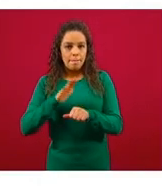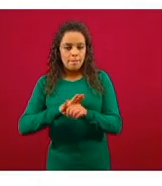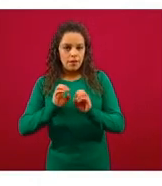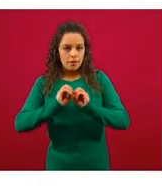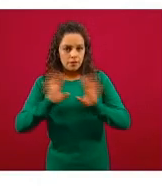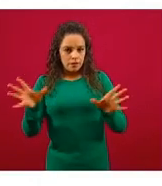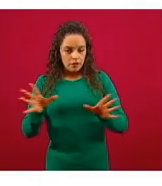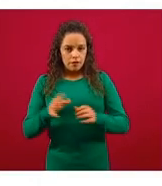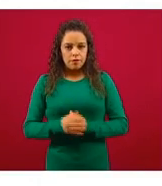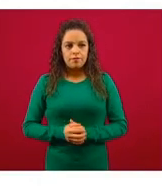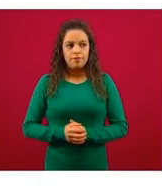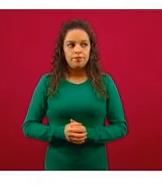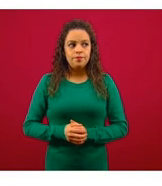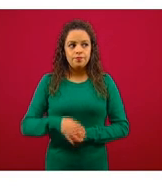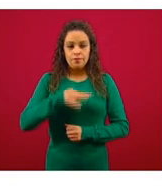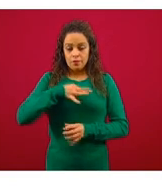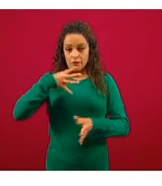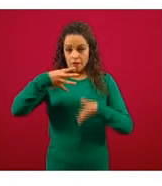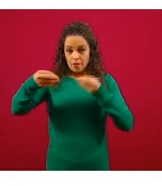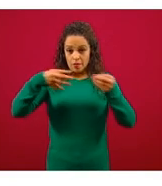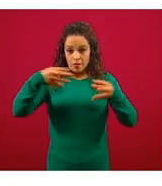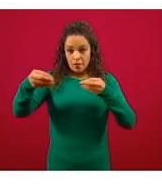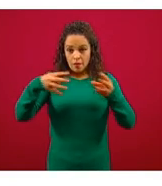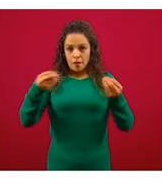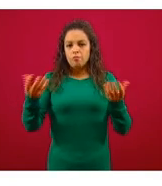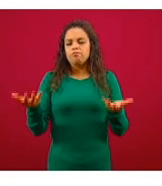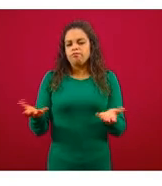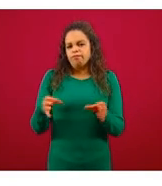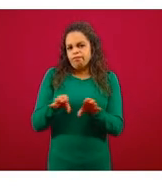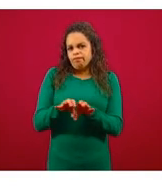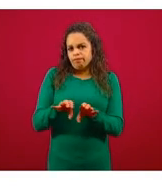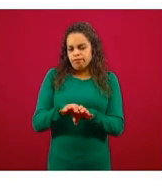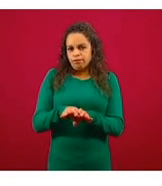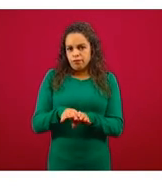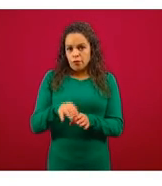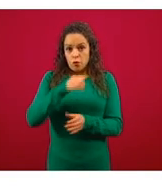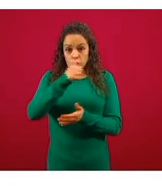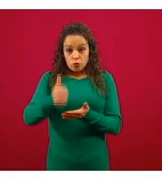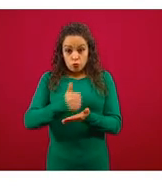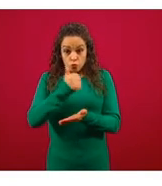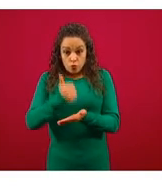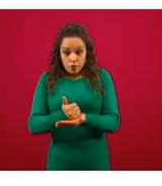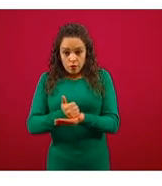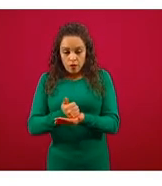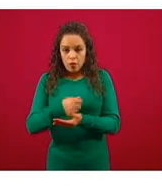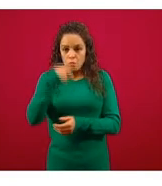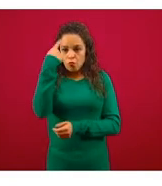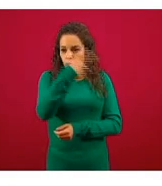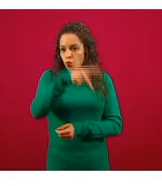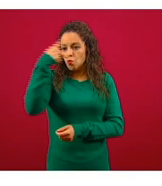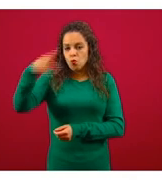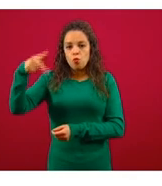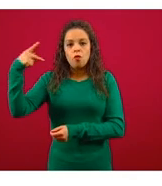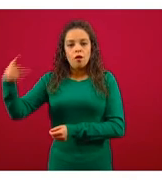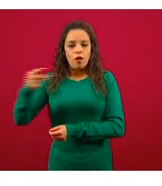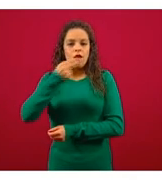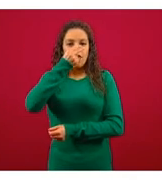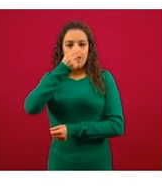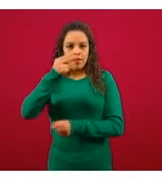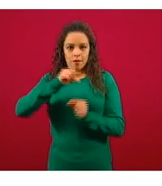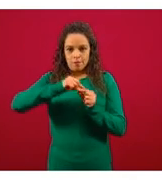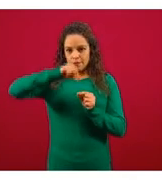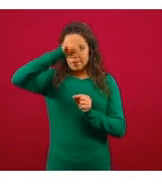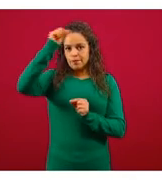City. But for now, I would like to show this information so you know in which stage of the